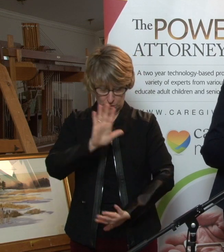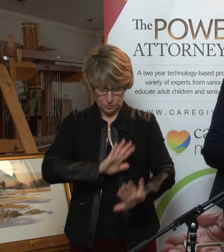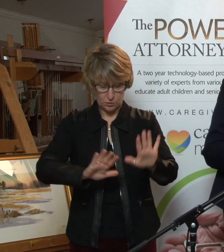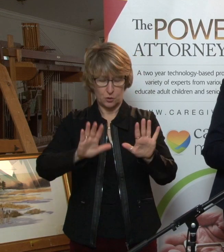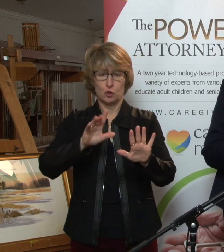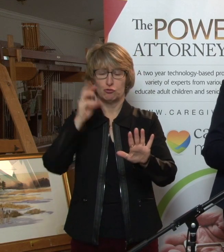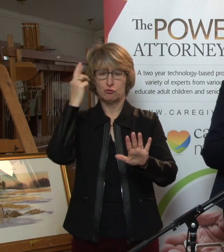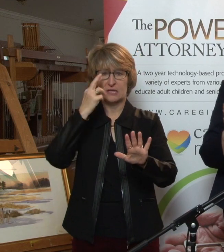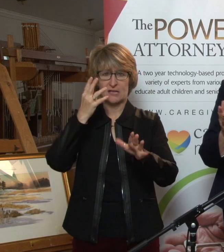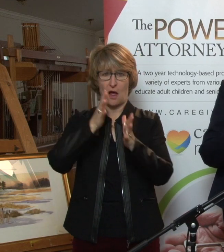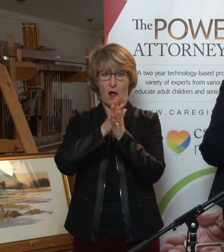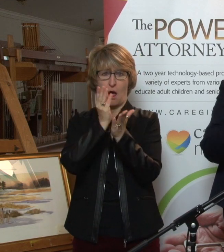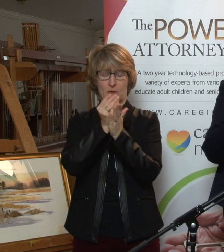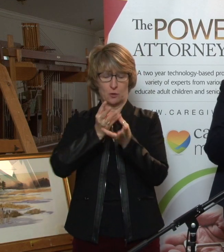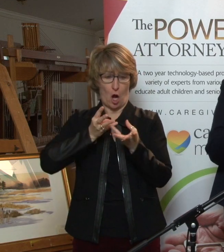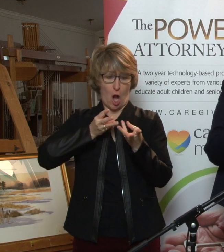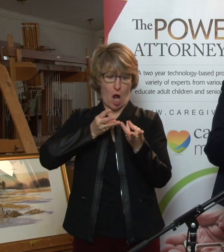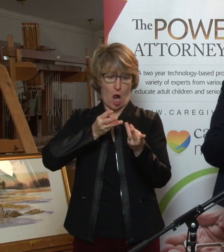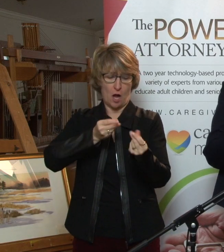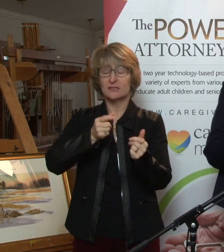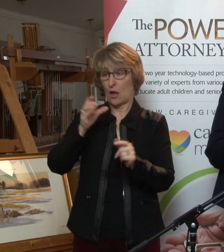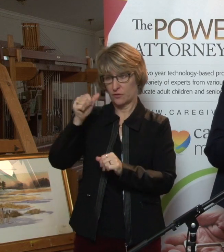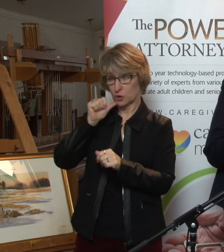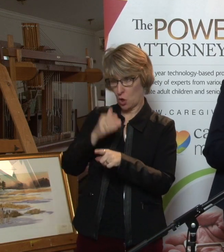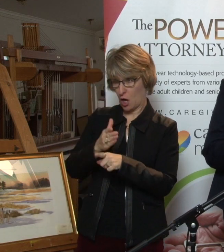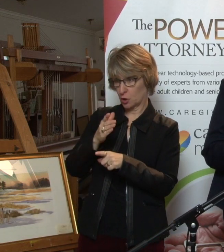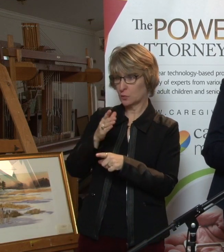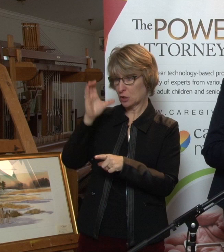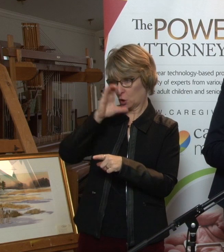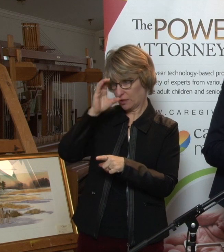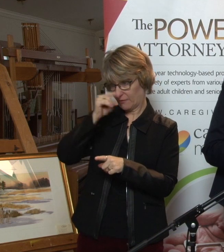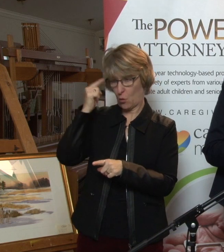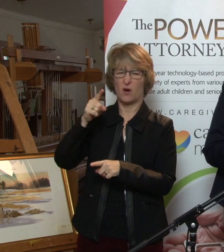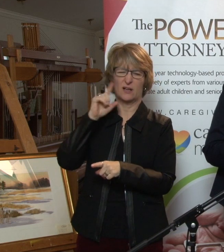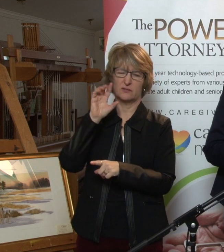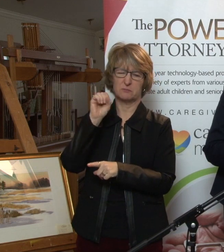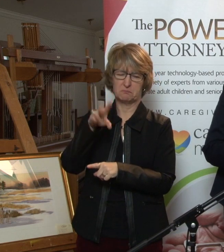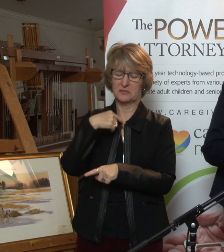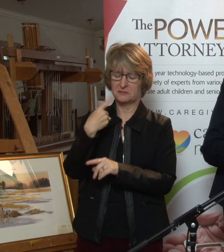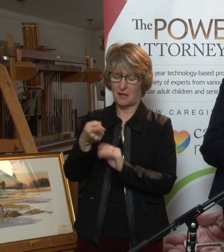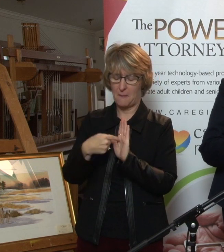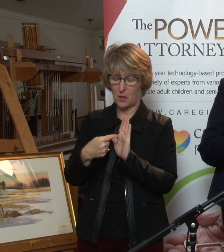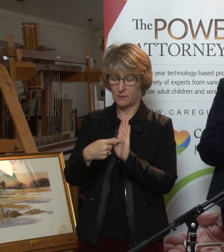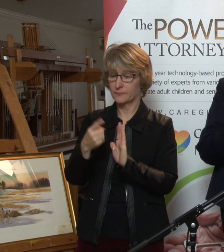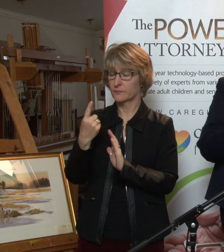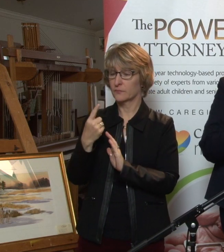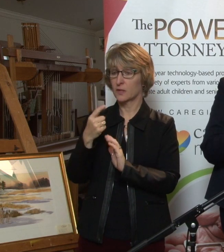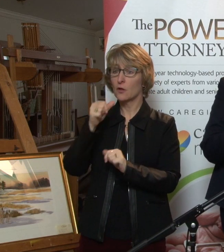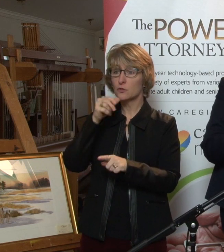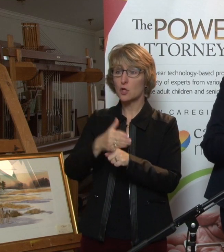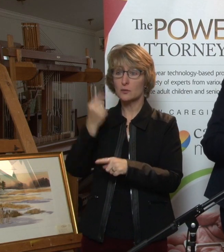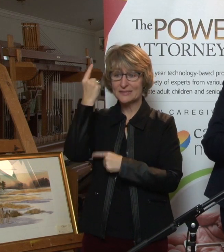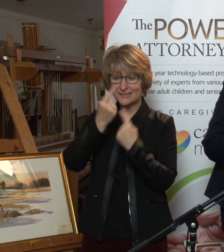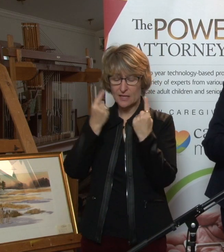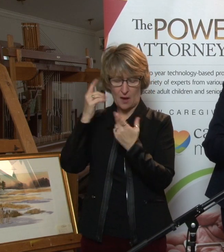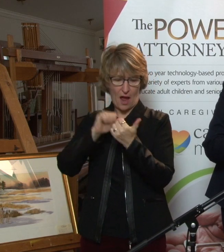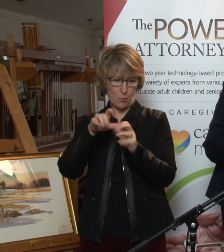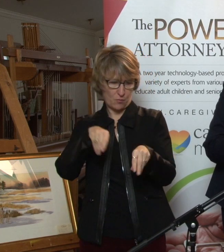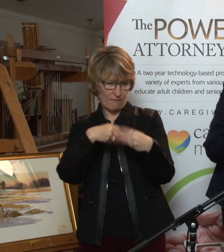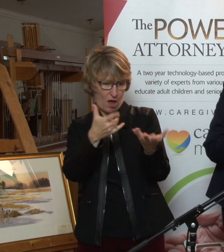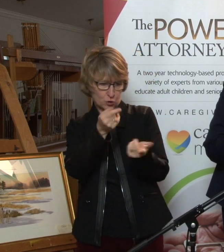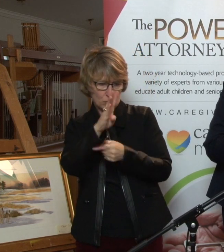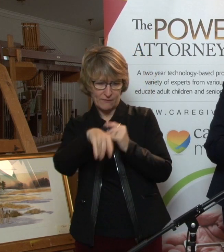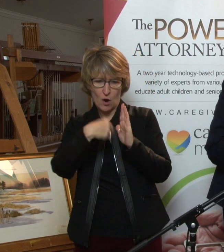the daughter was looking, for example, and I'll just give you a couple of examples of this, when she was looking at how could she provide